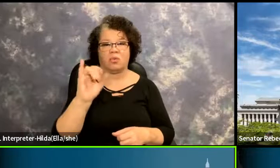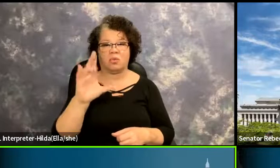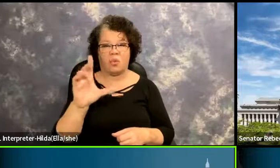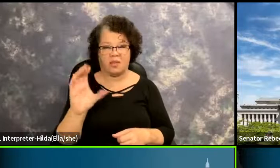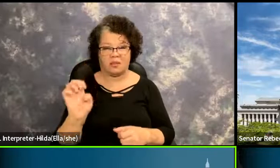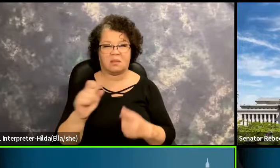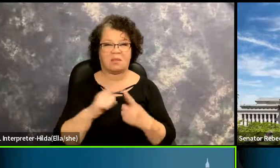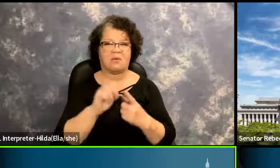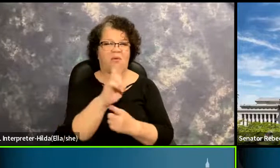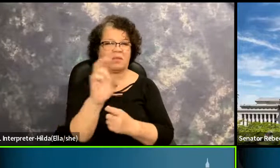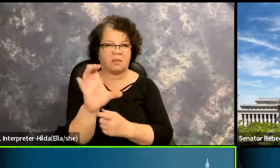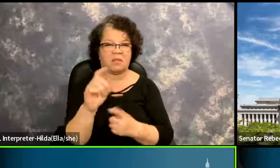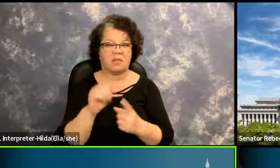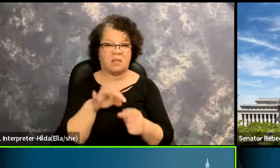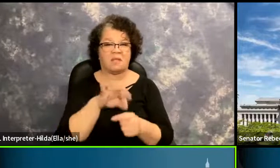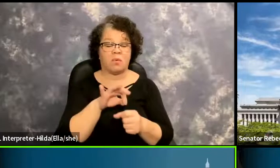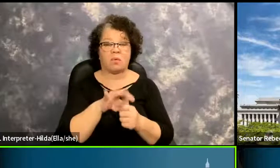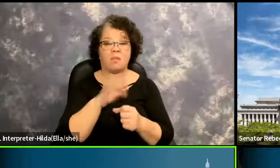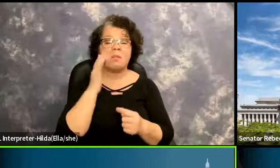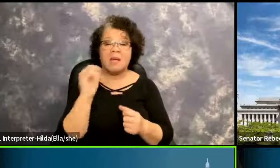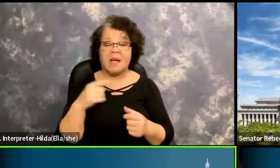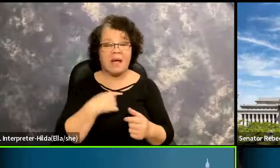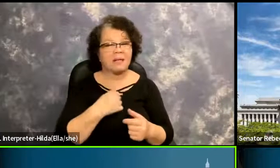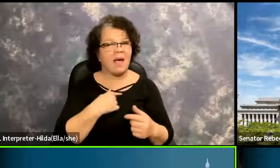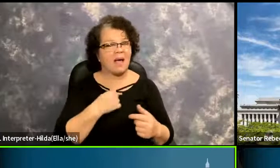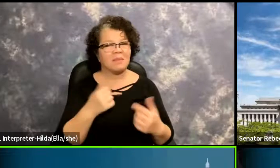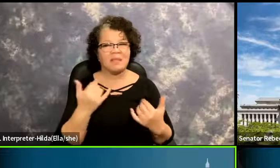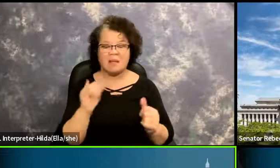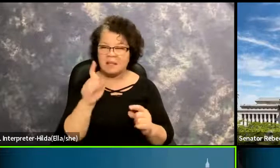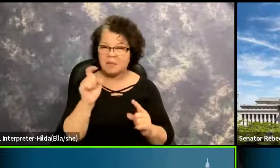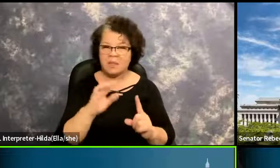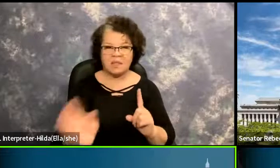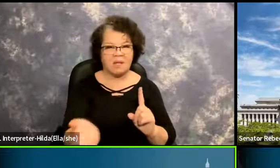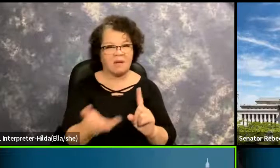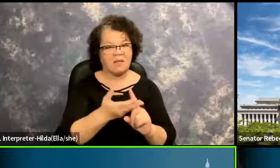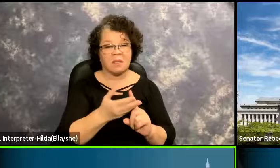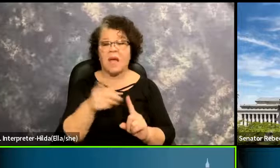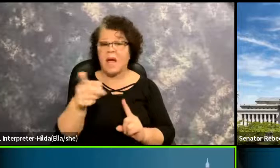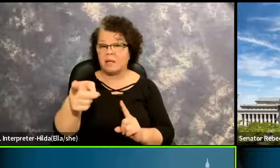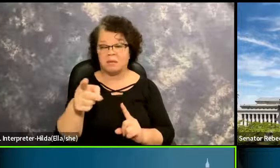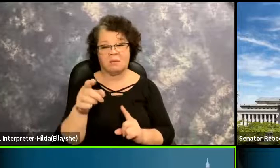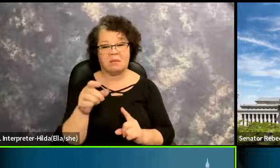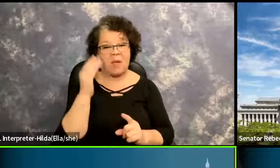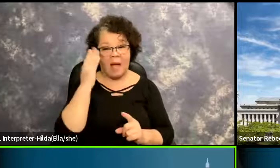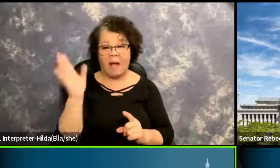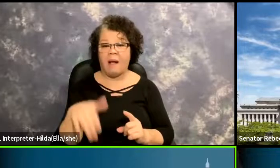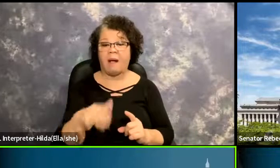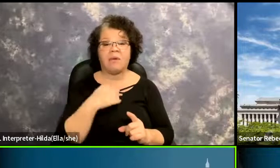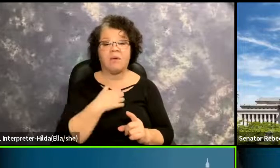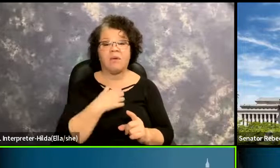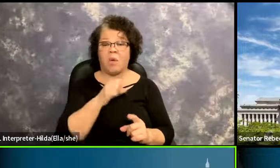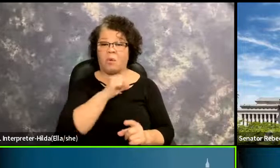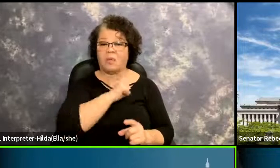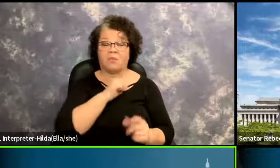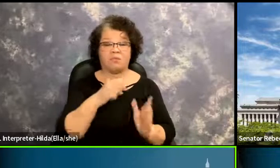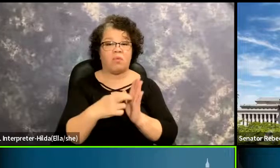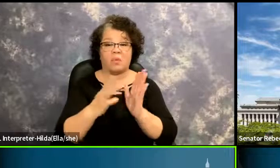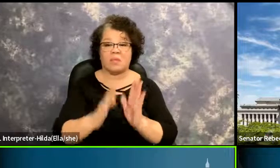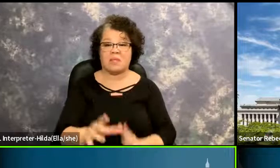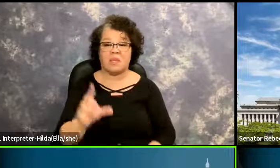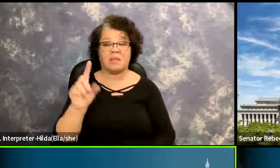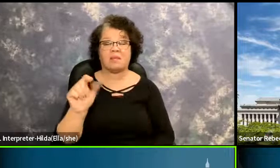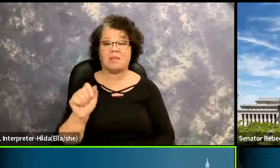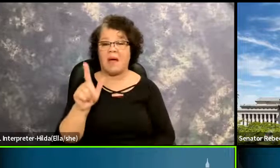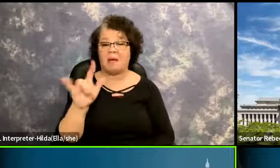convinced about the fail-safes, and I know that Representative Harris-Talley has been working tirelessly on this, so it's not about that. It